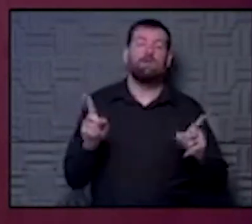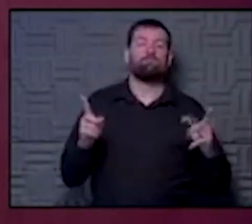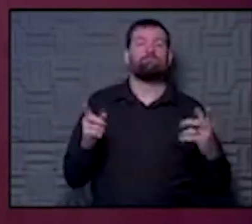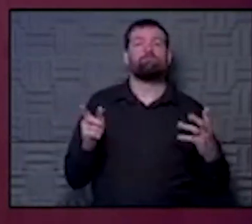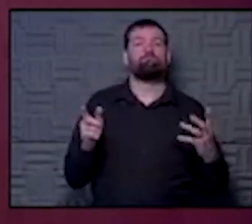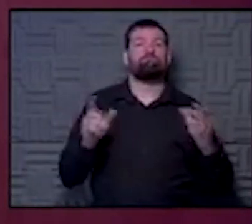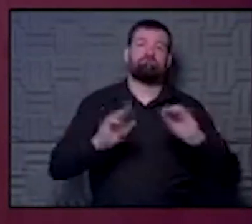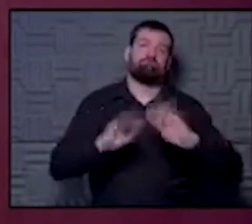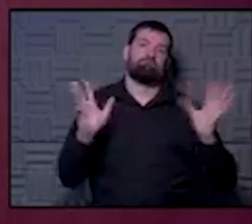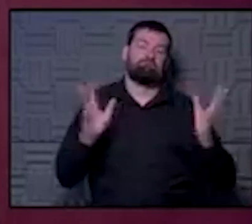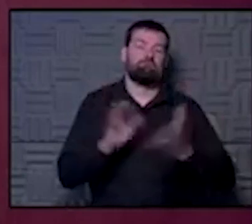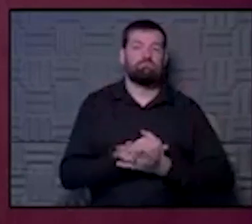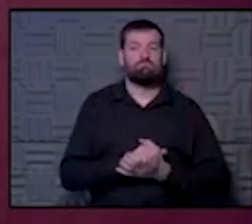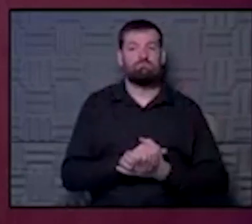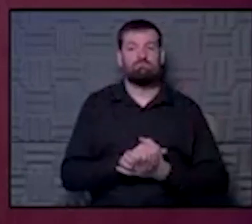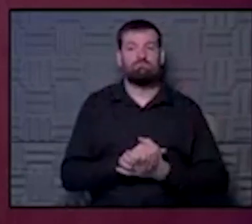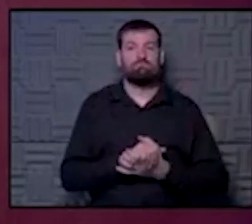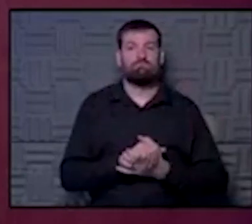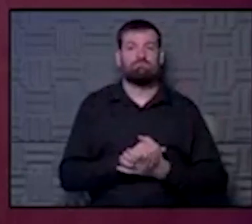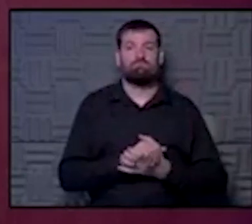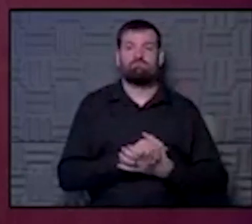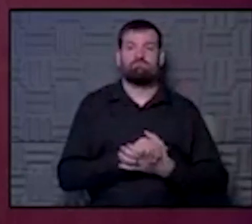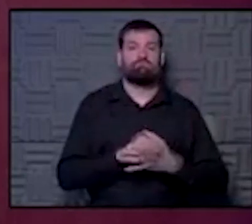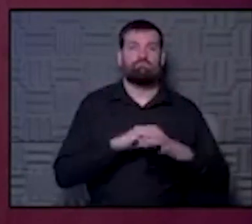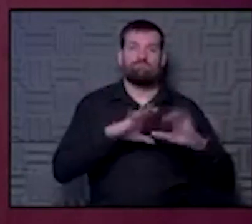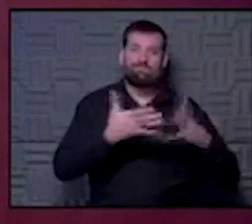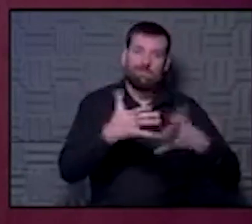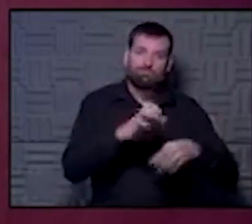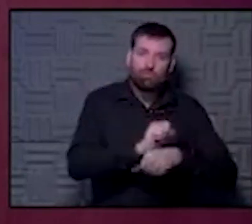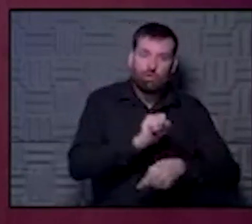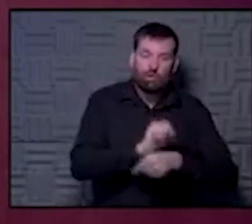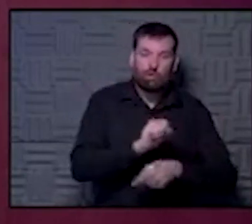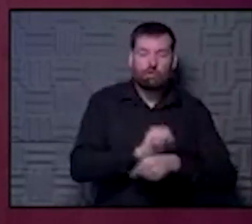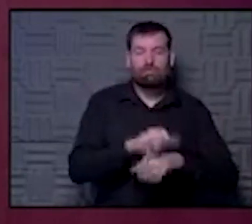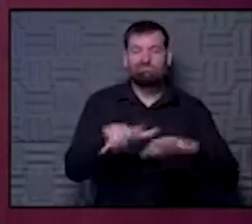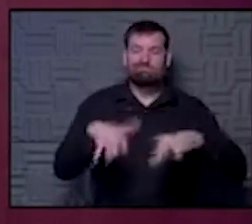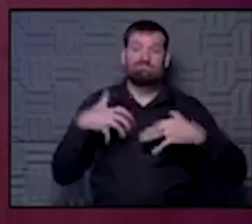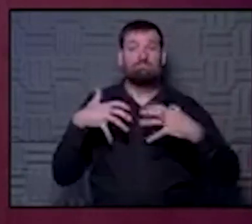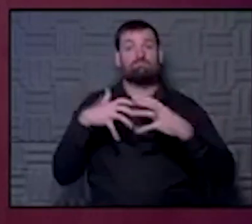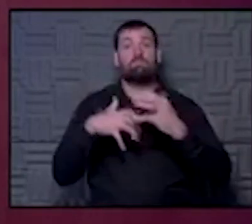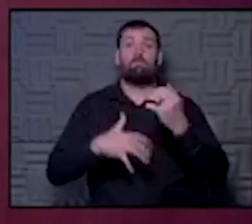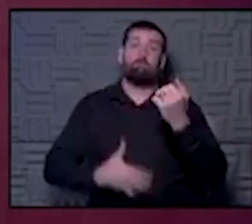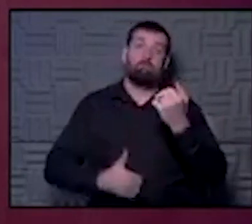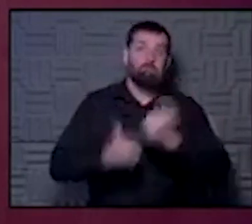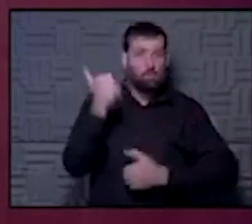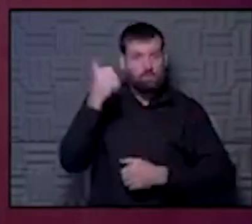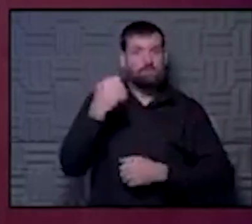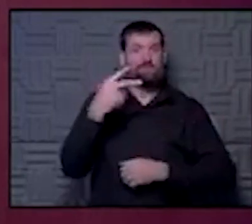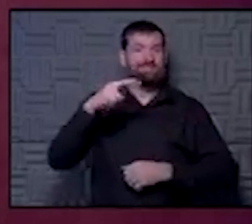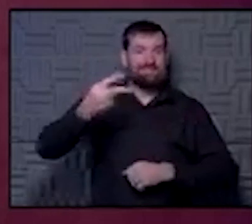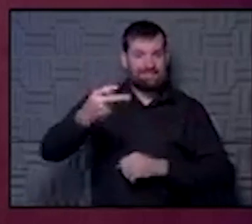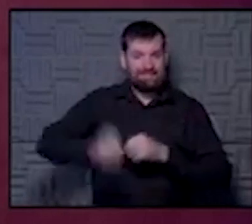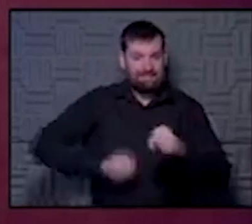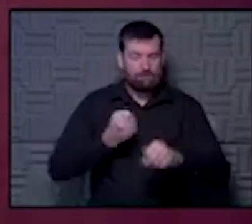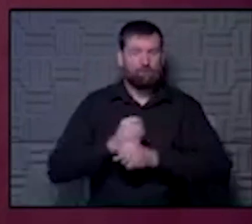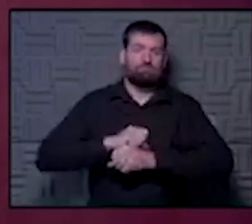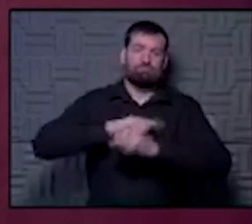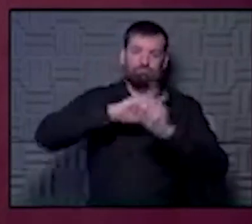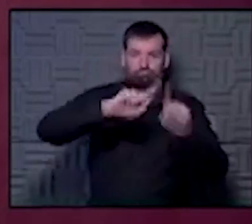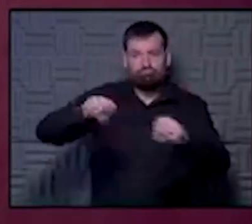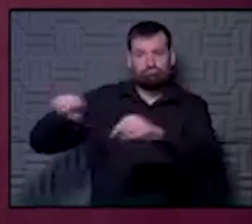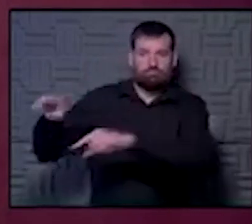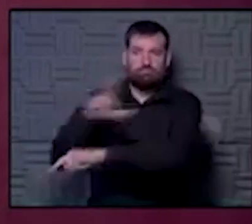of, obviously, starting out with classroom work, and then you're spending the majority of your second year in the hospital